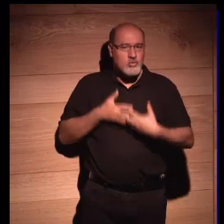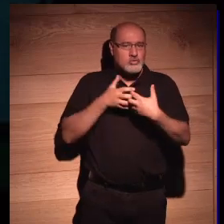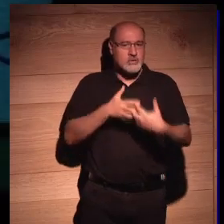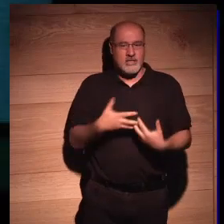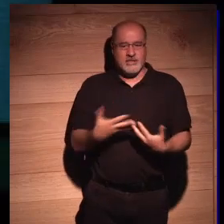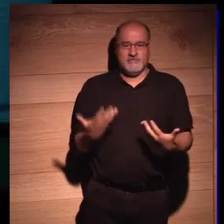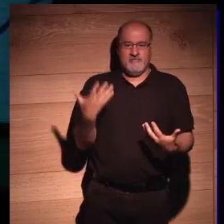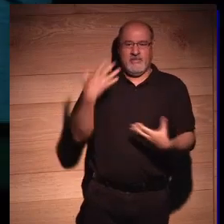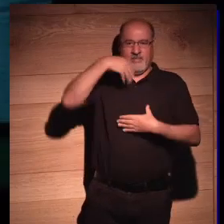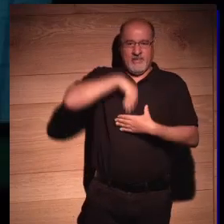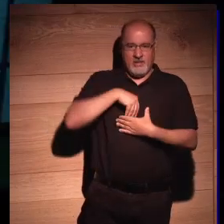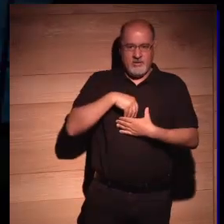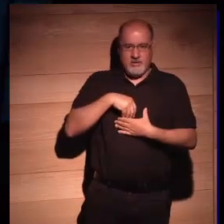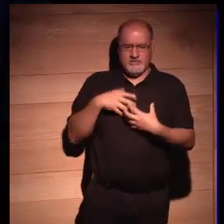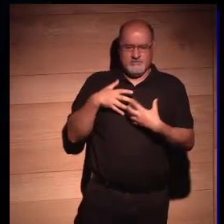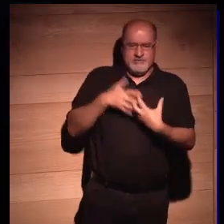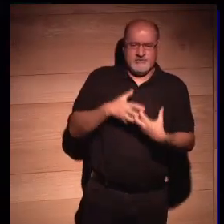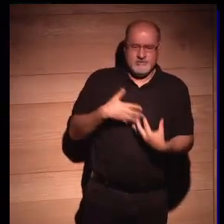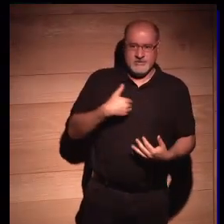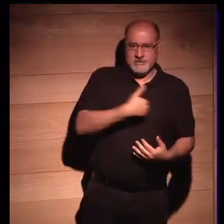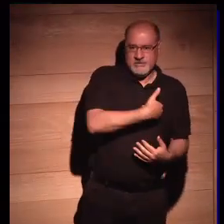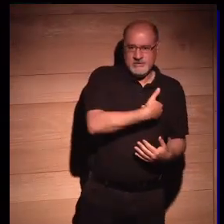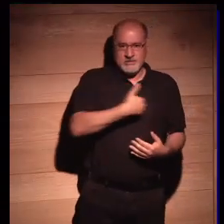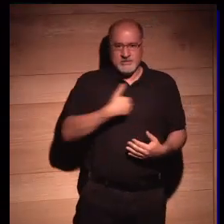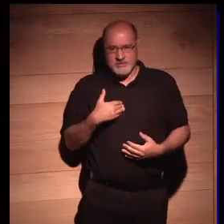meaning is the one you keep with yourself.